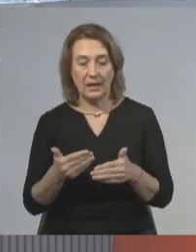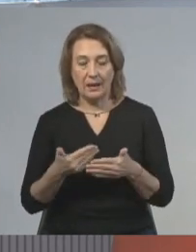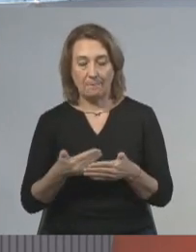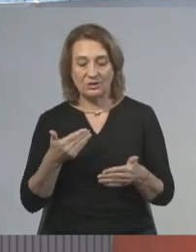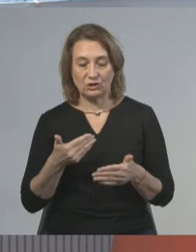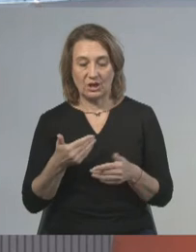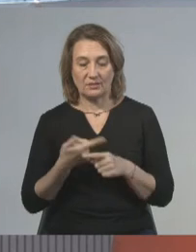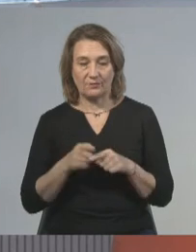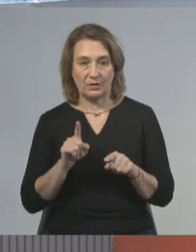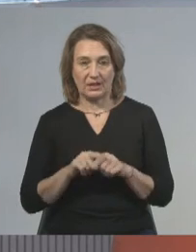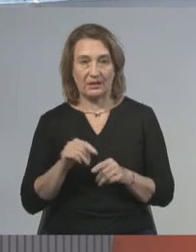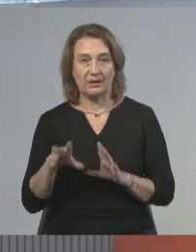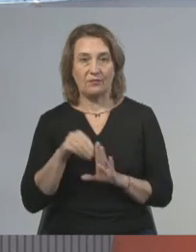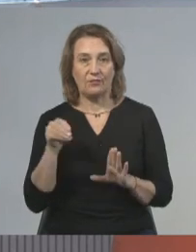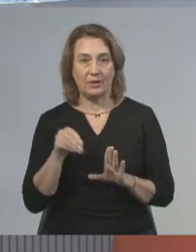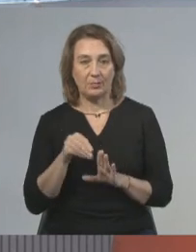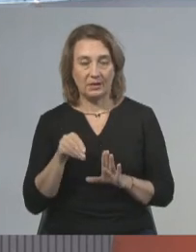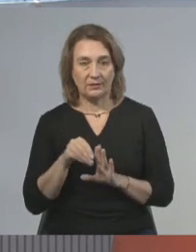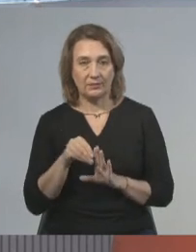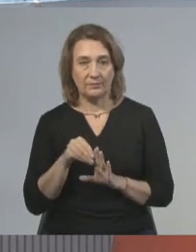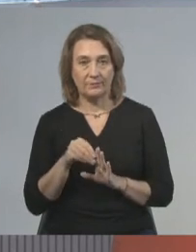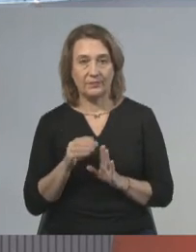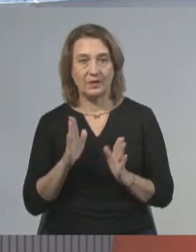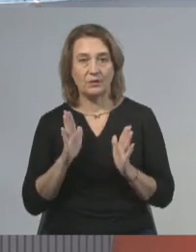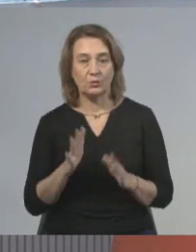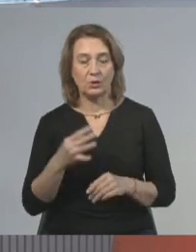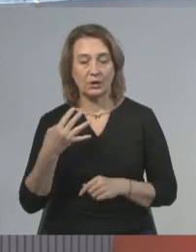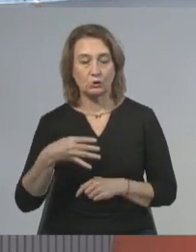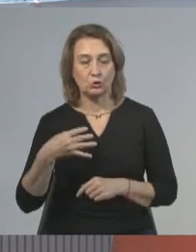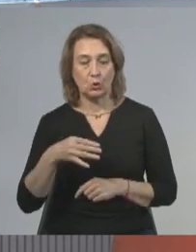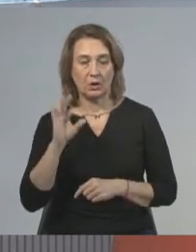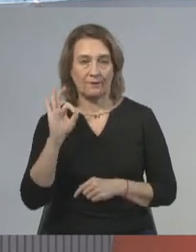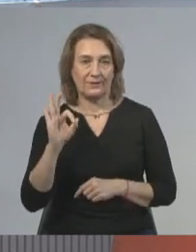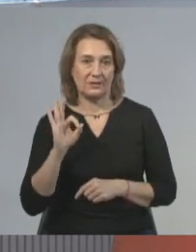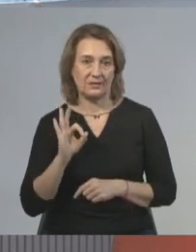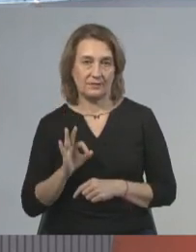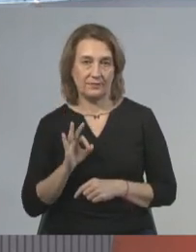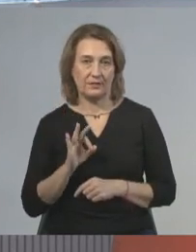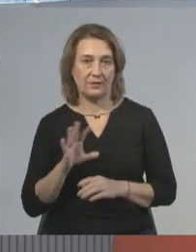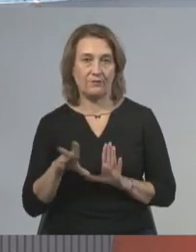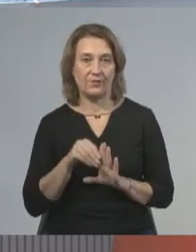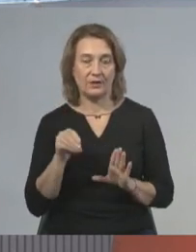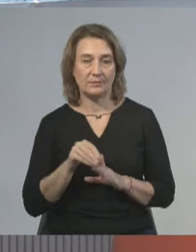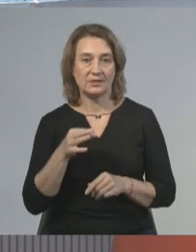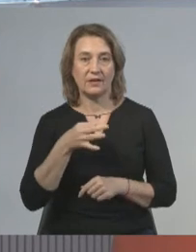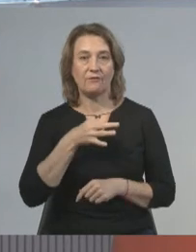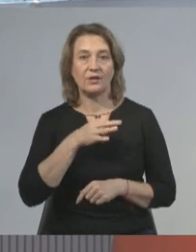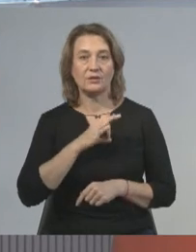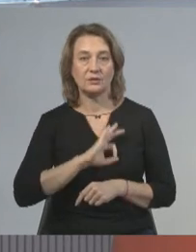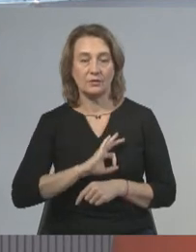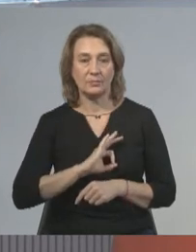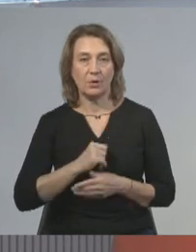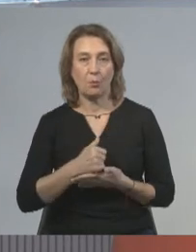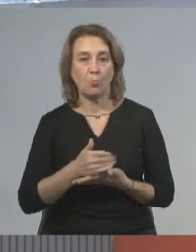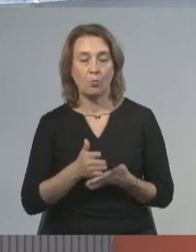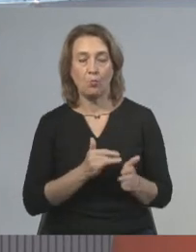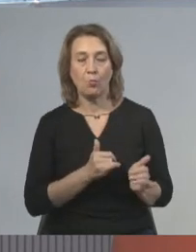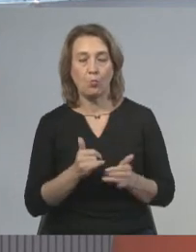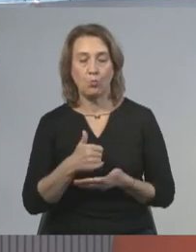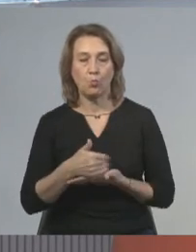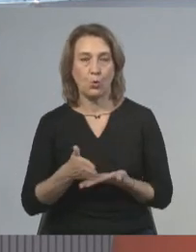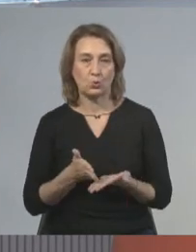needs during the previous elections if i'm not mistaken uh only 40 percent of voters used